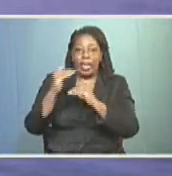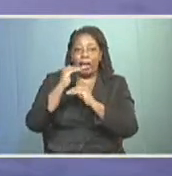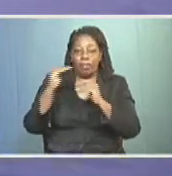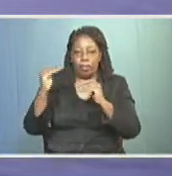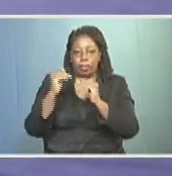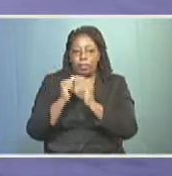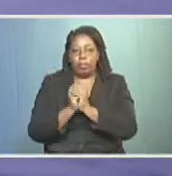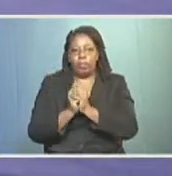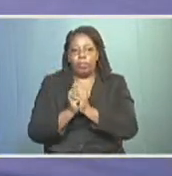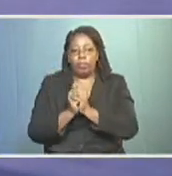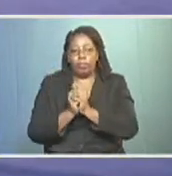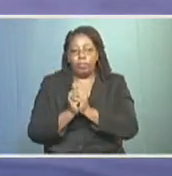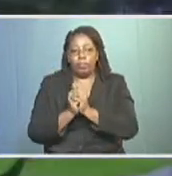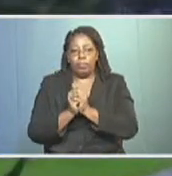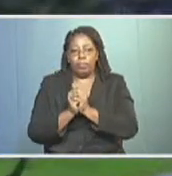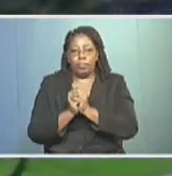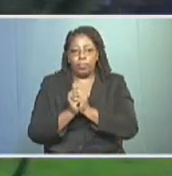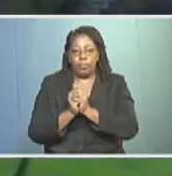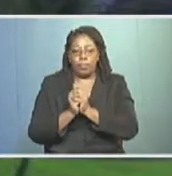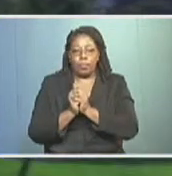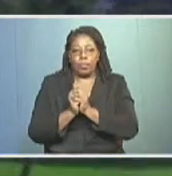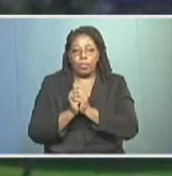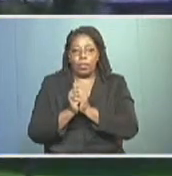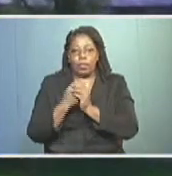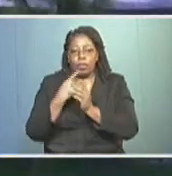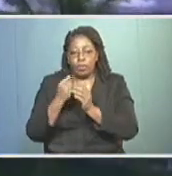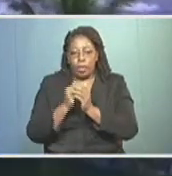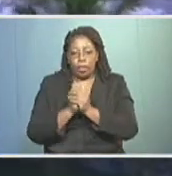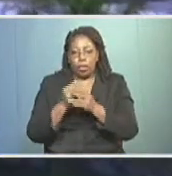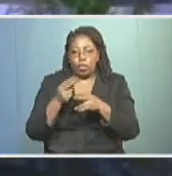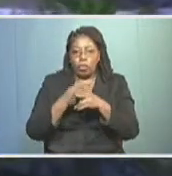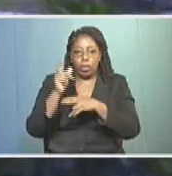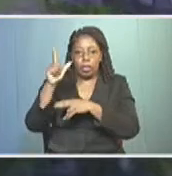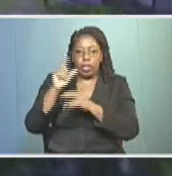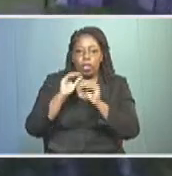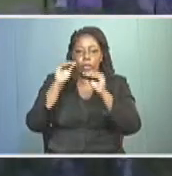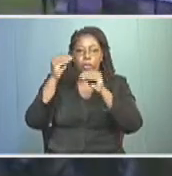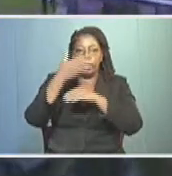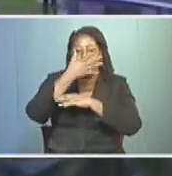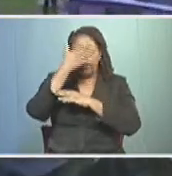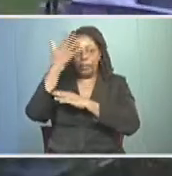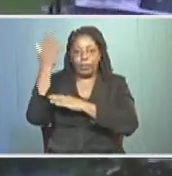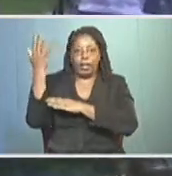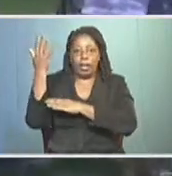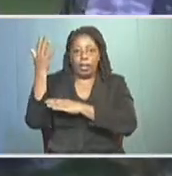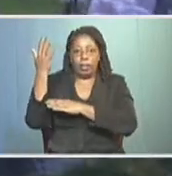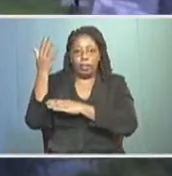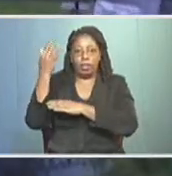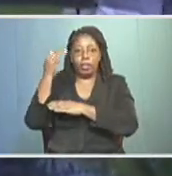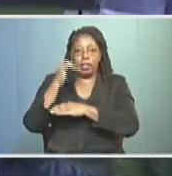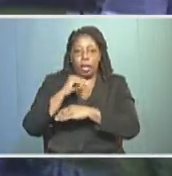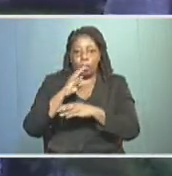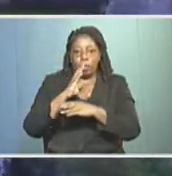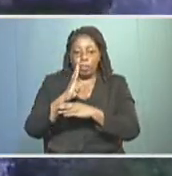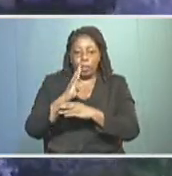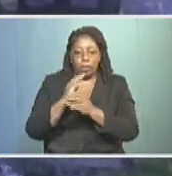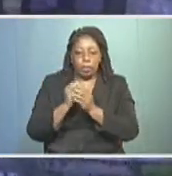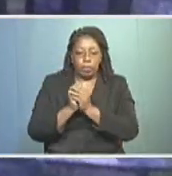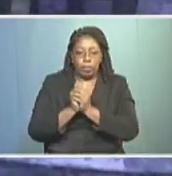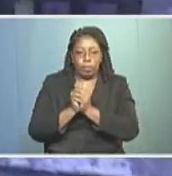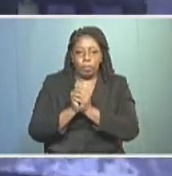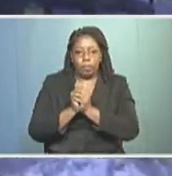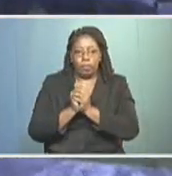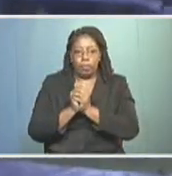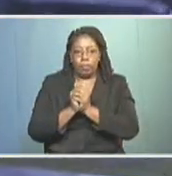Brown. Sooner or later, they're going to put in the sky this emblem, and I'm going to be like, dun, dun, dun,